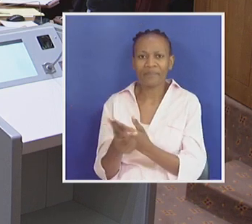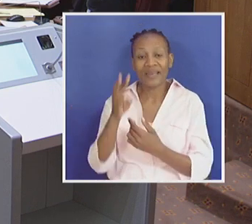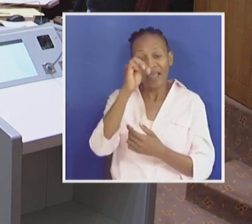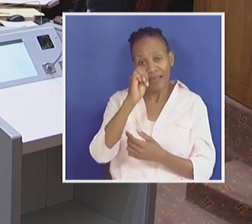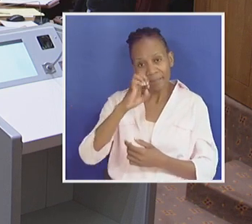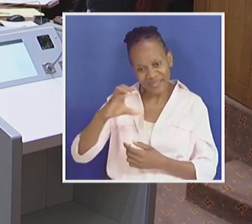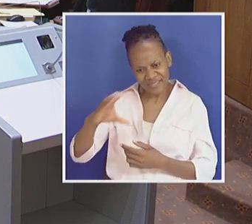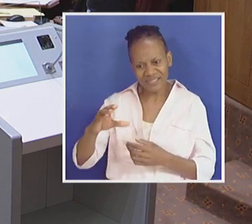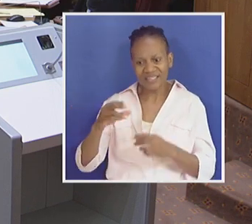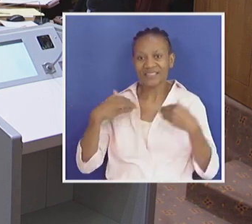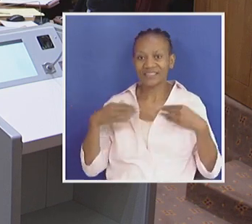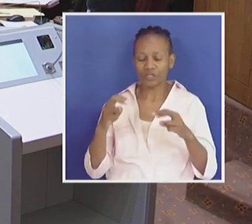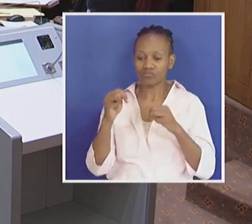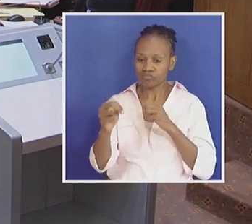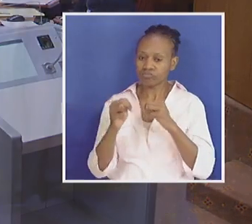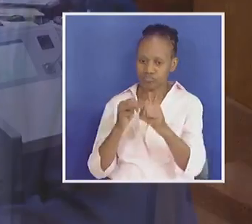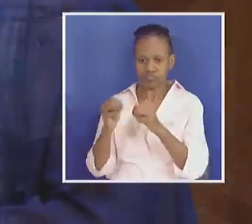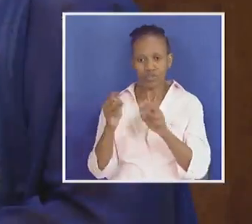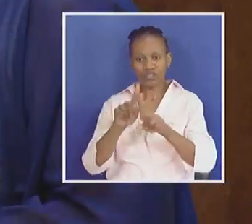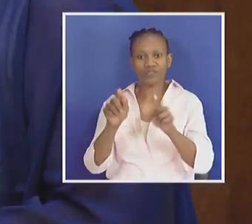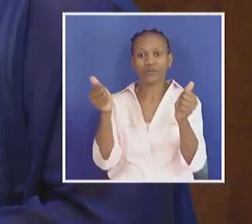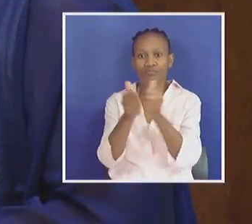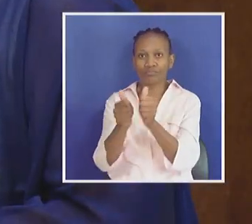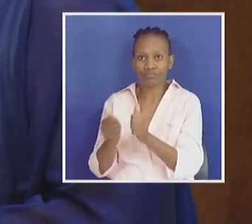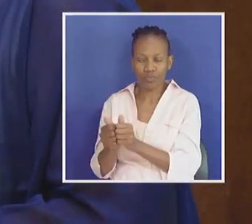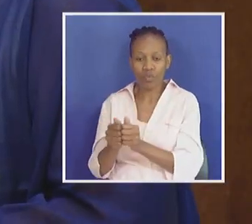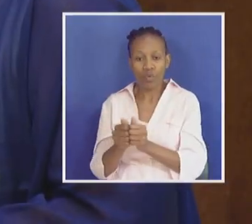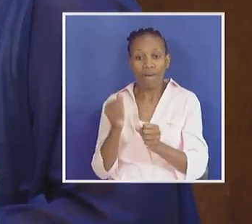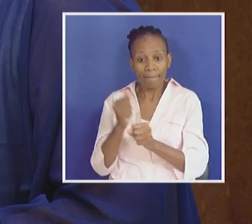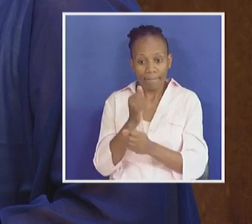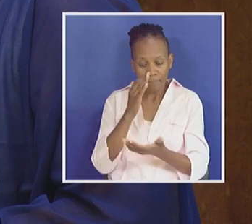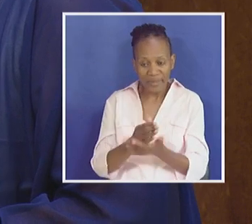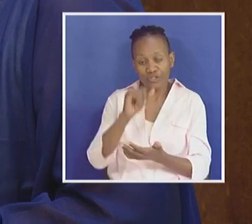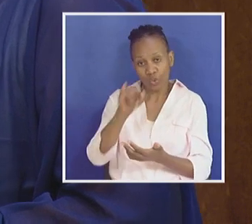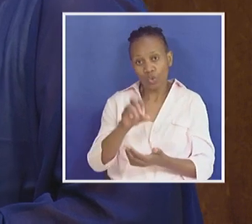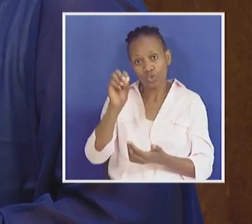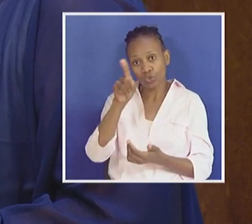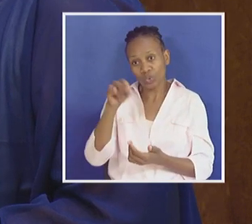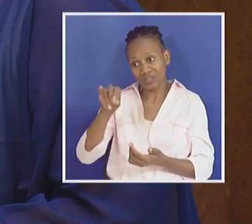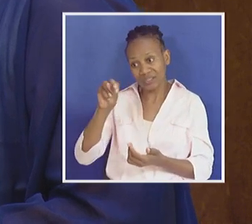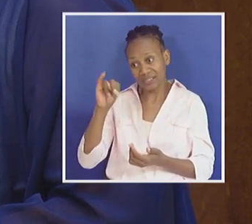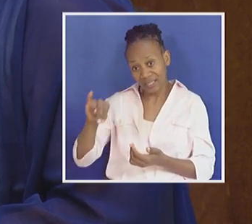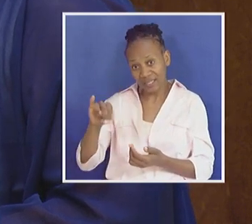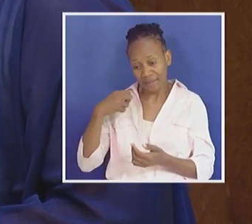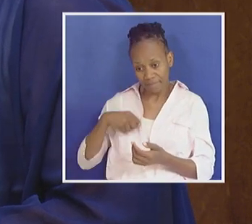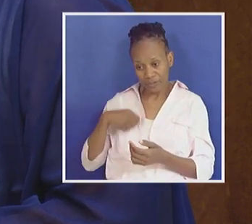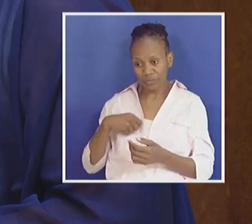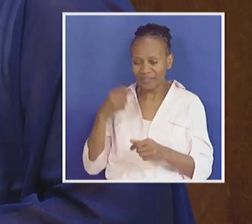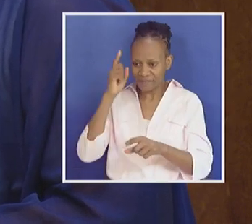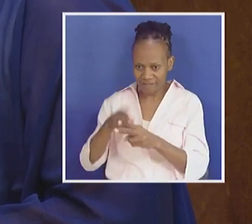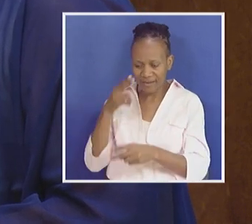opted to negotiate with all the parties to ensure that Josini municipality was eventually